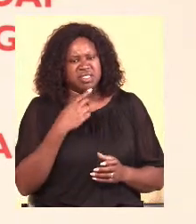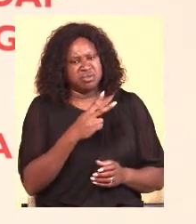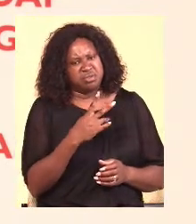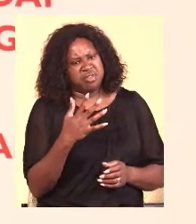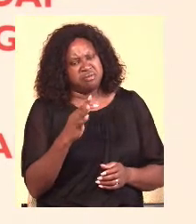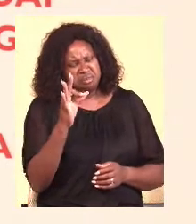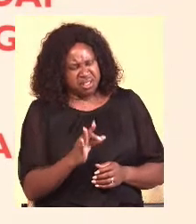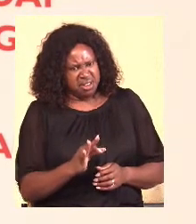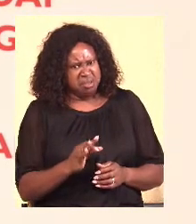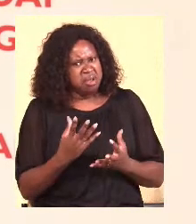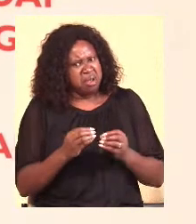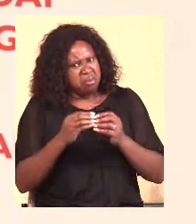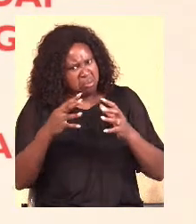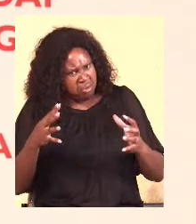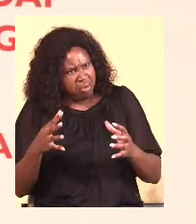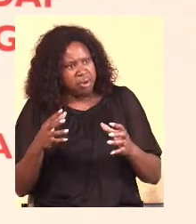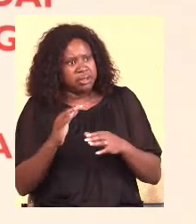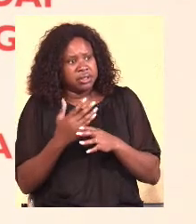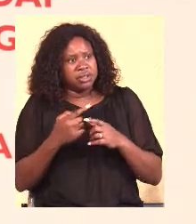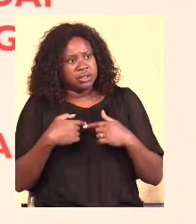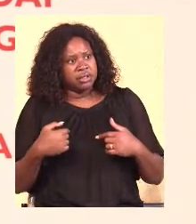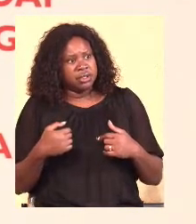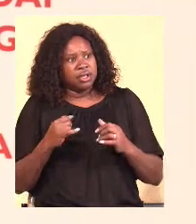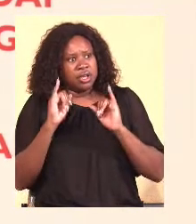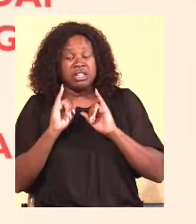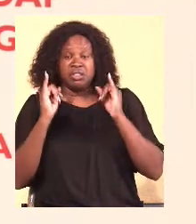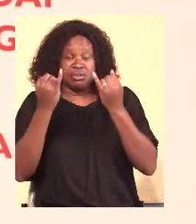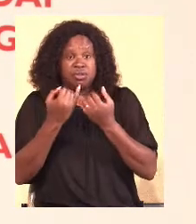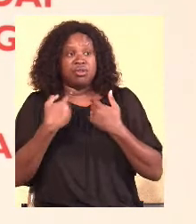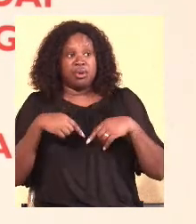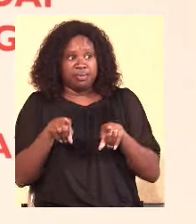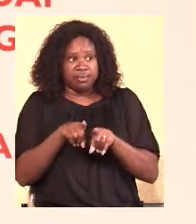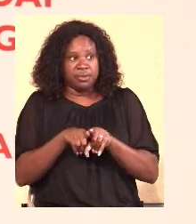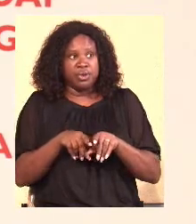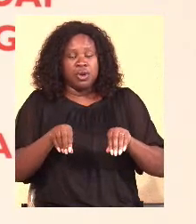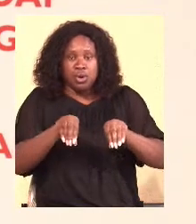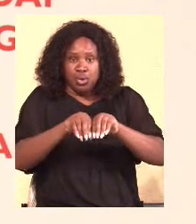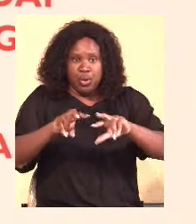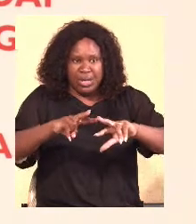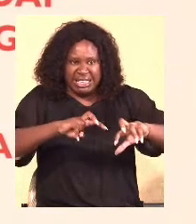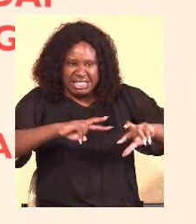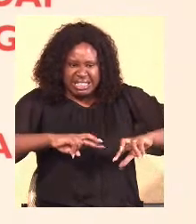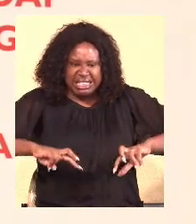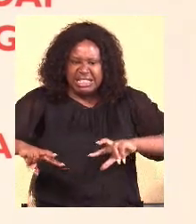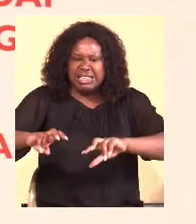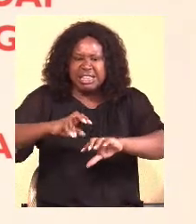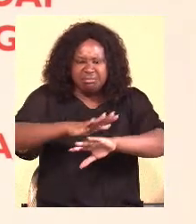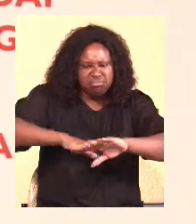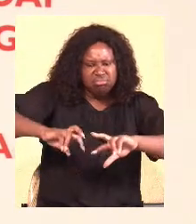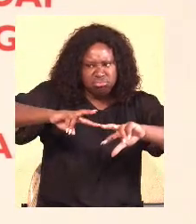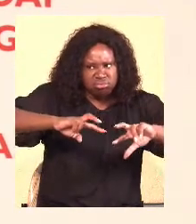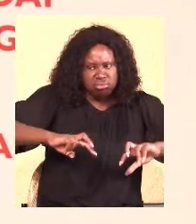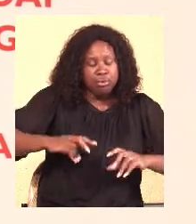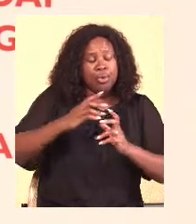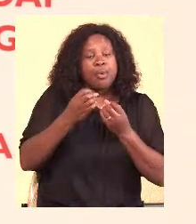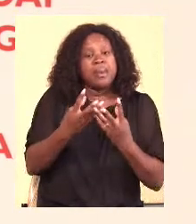25%. It could be more also, because on our side as institutions, we are also doing a survey of the number of students we have and